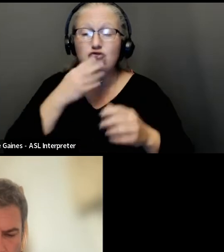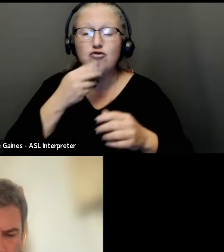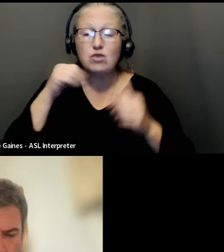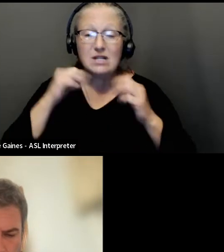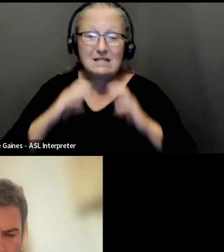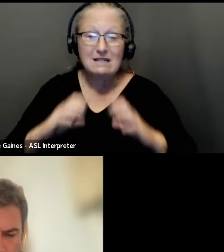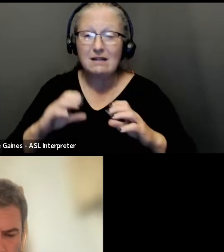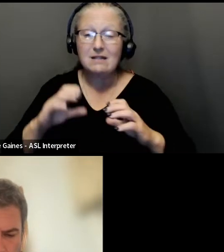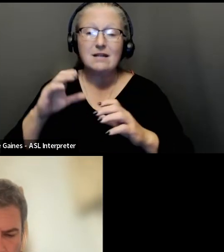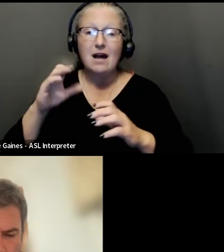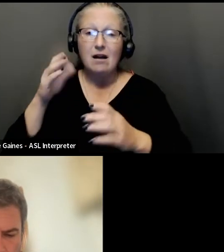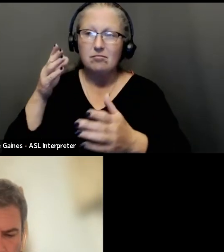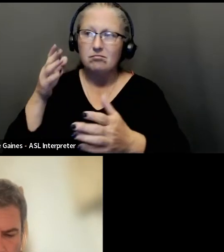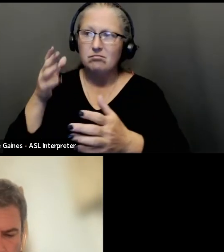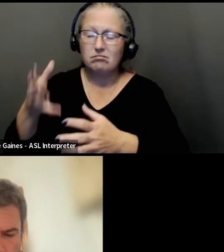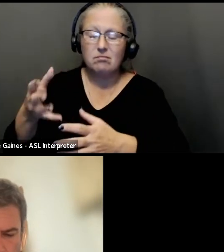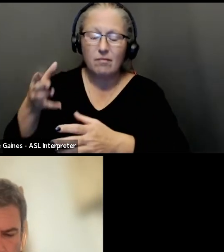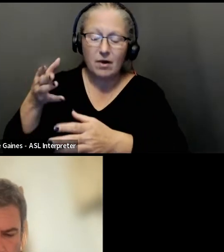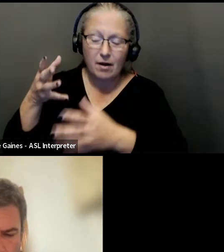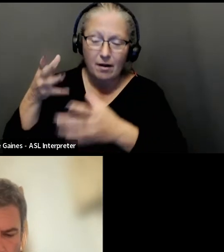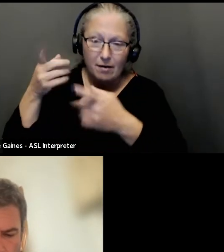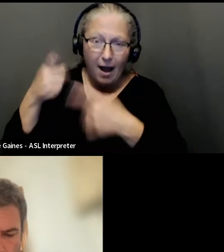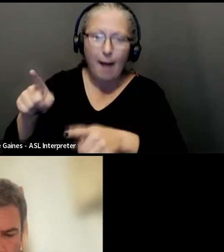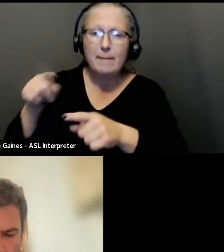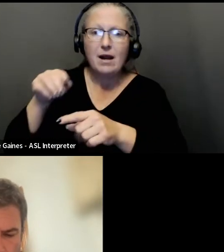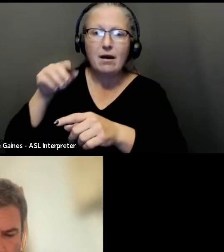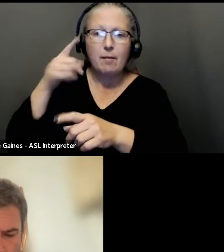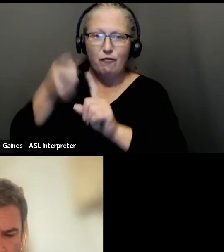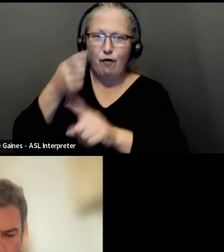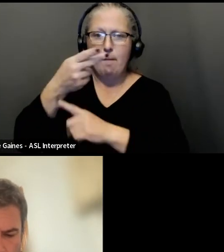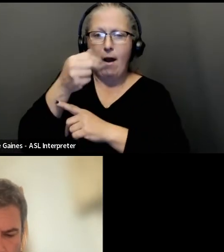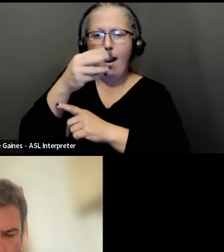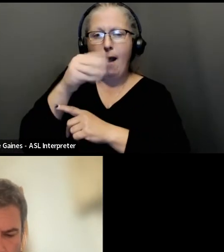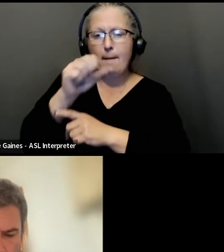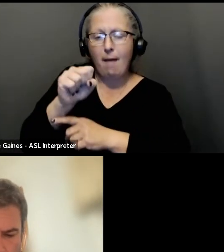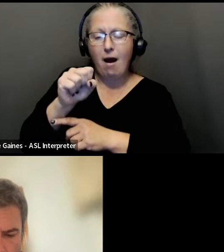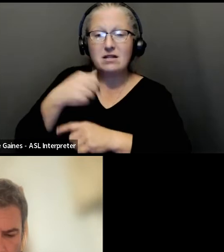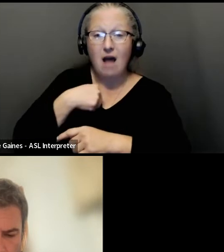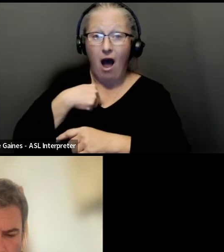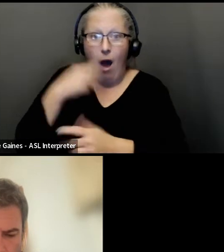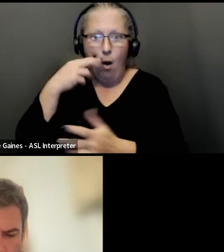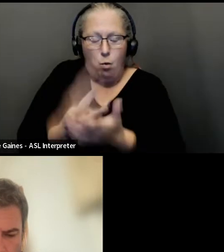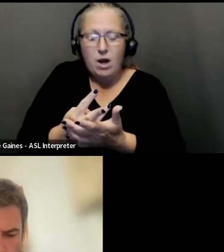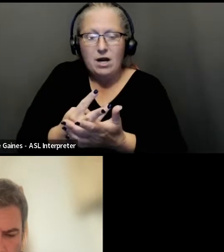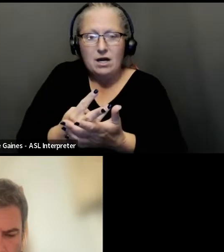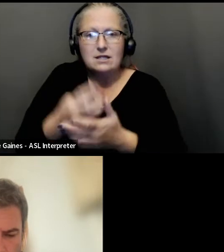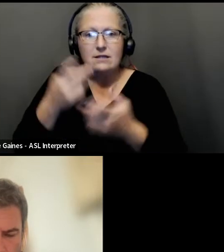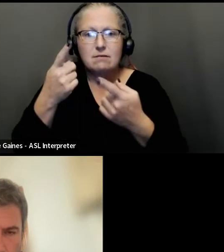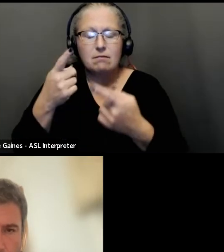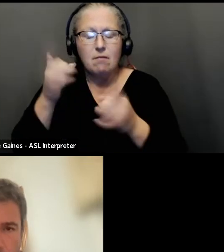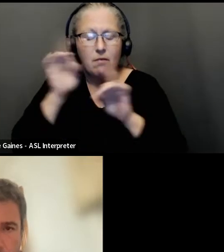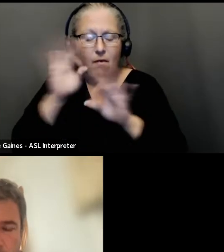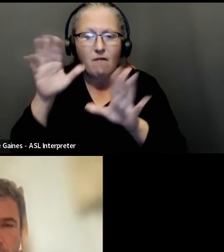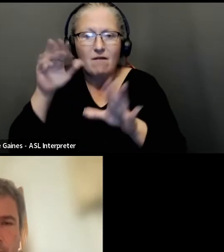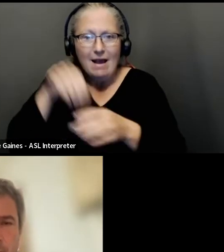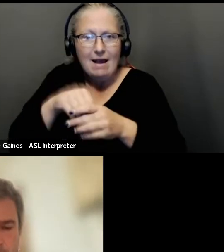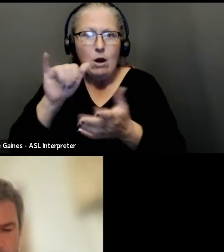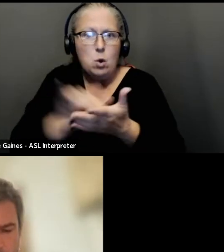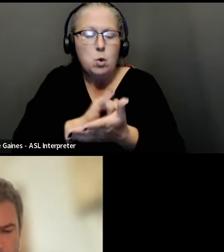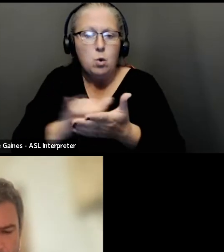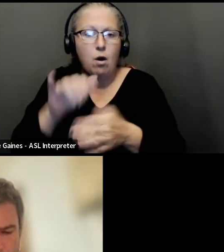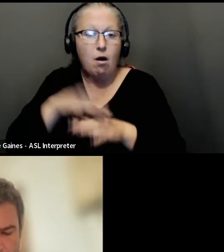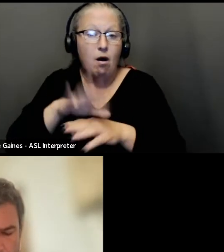Israel, perpetrated by Hamas terrorists. I've personally witnessed a shocking, heinous act of terrorism, having been in New York City